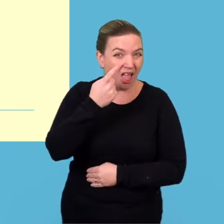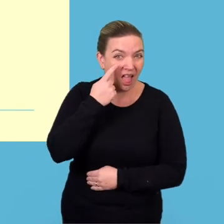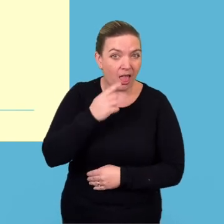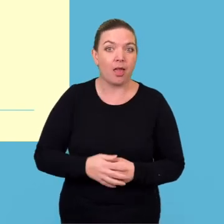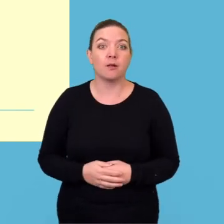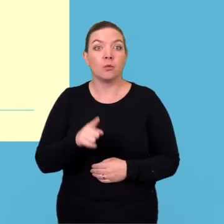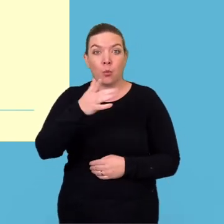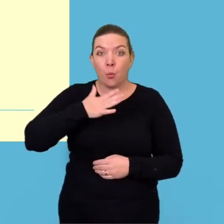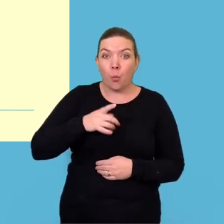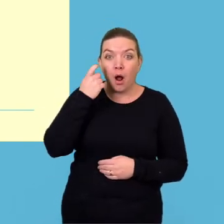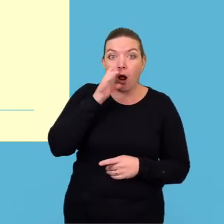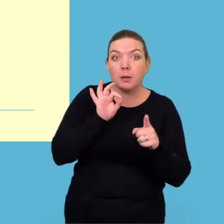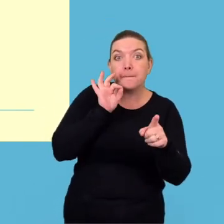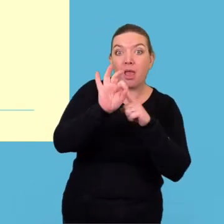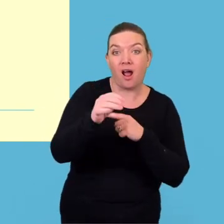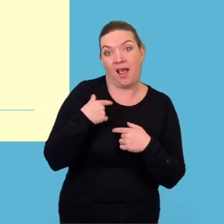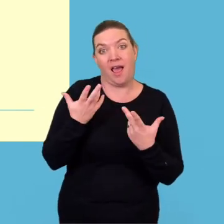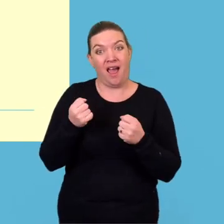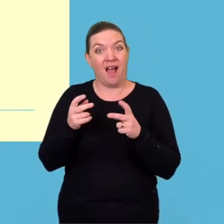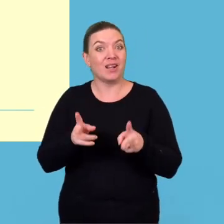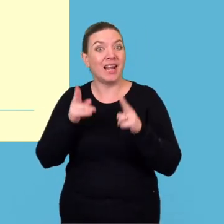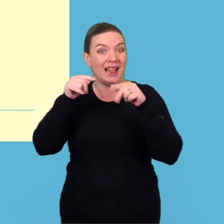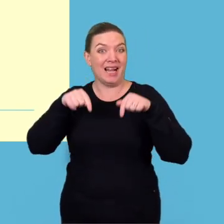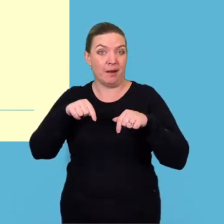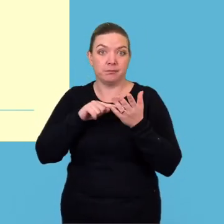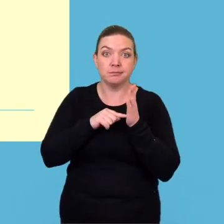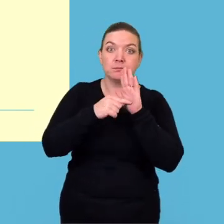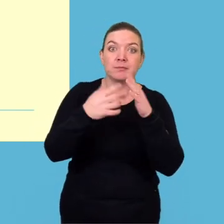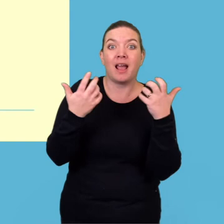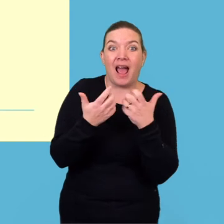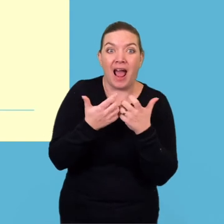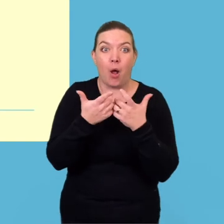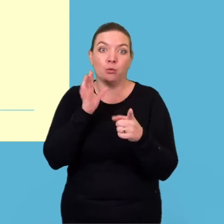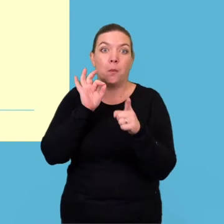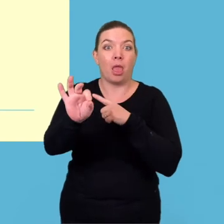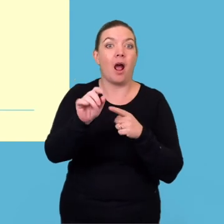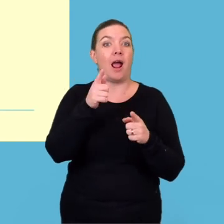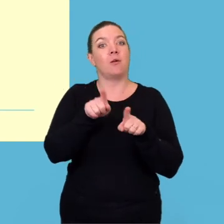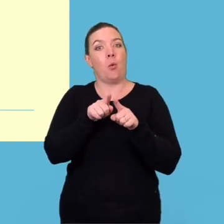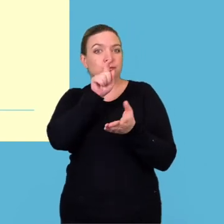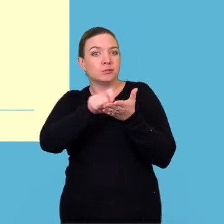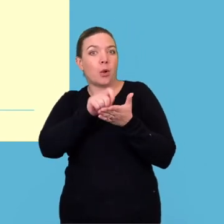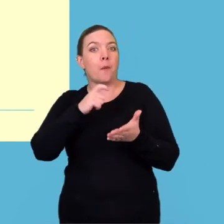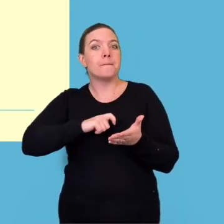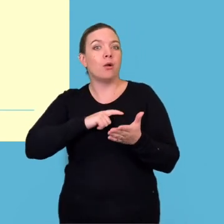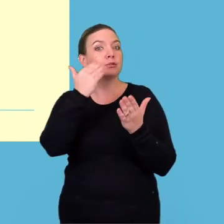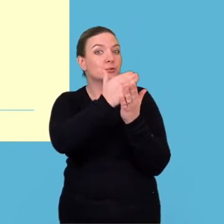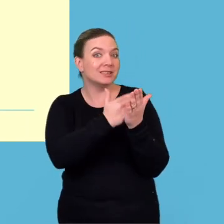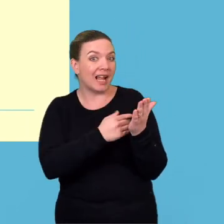make an application to Birkbeck, then we've got a video to help you with writing a personal statement and with making an application to the